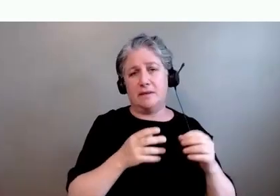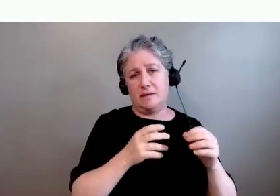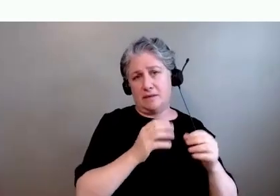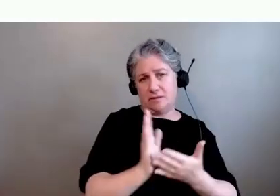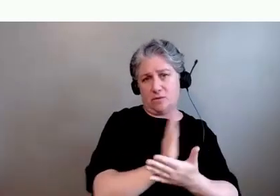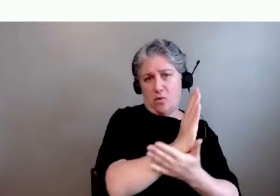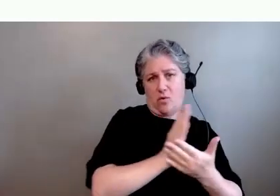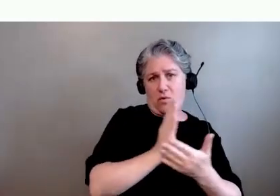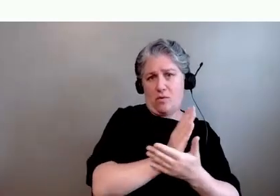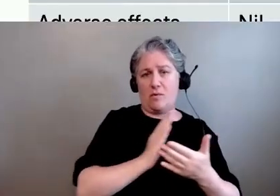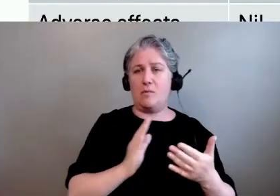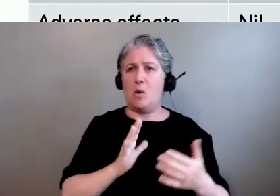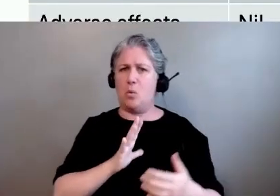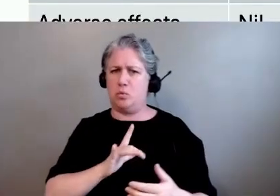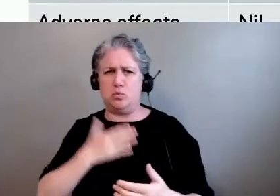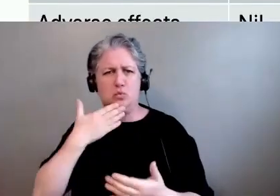that were developed in adults.